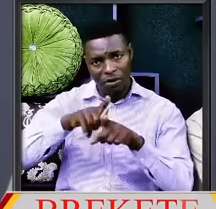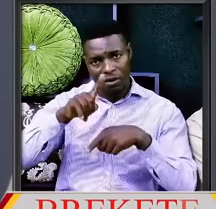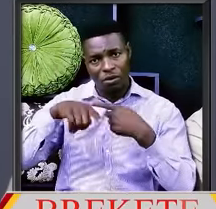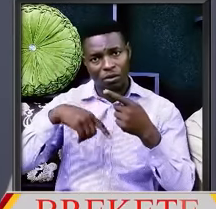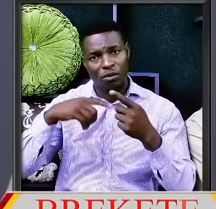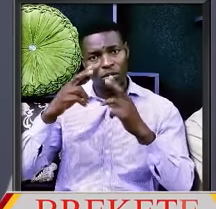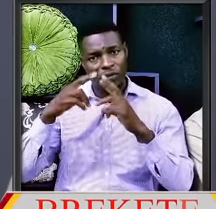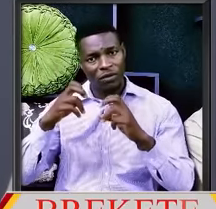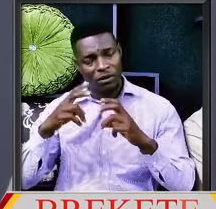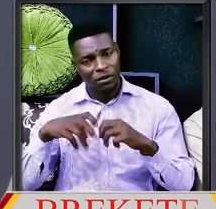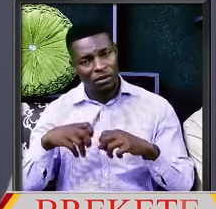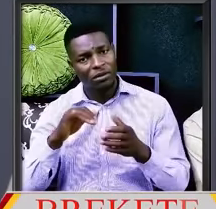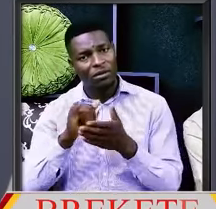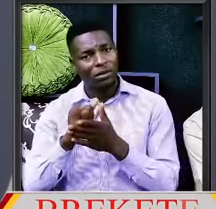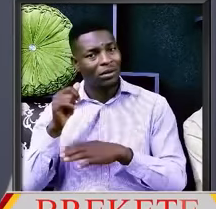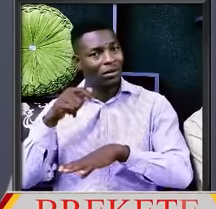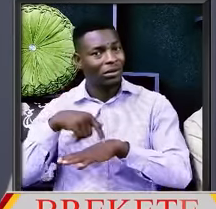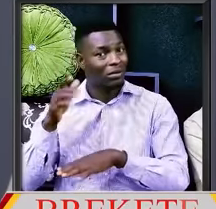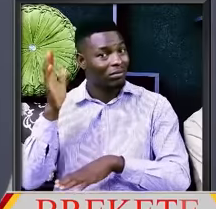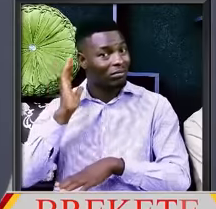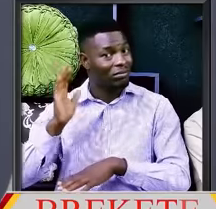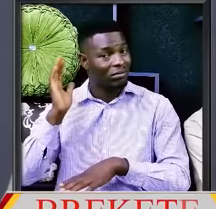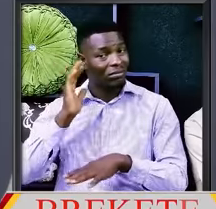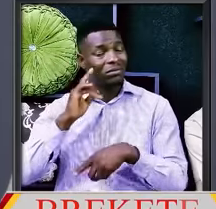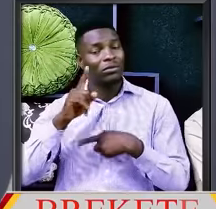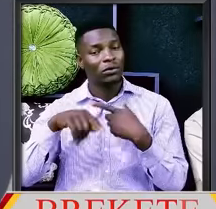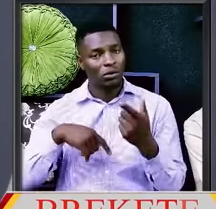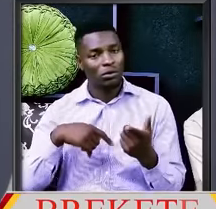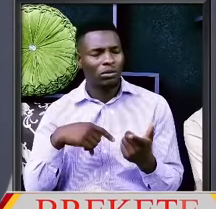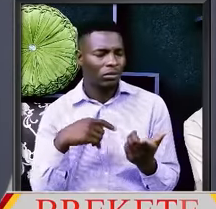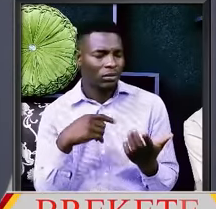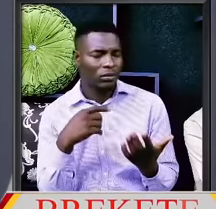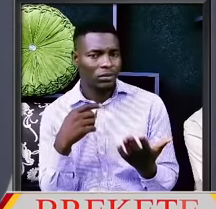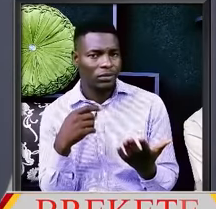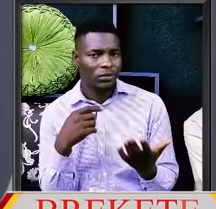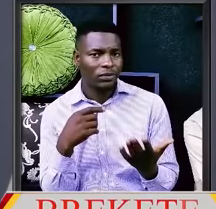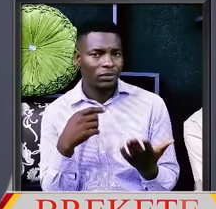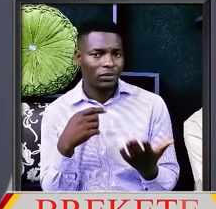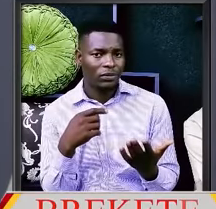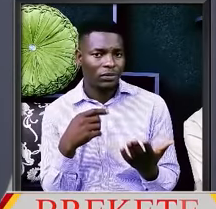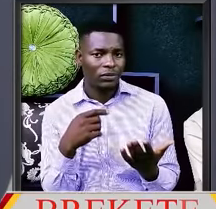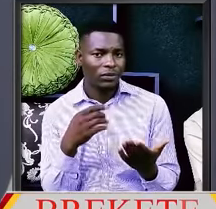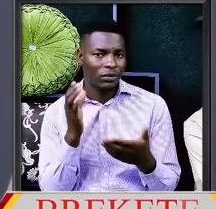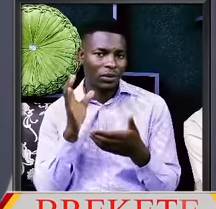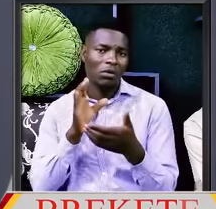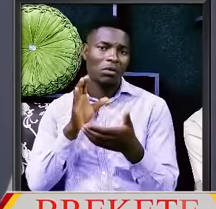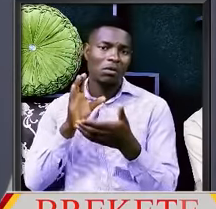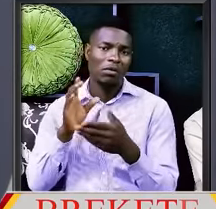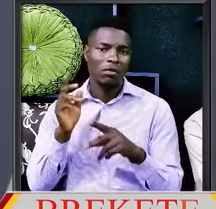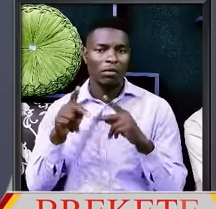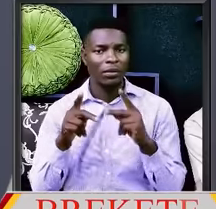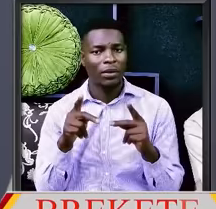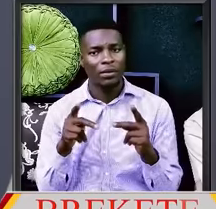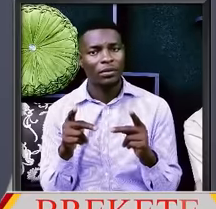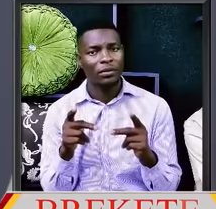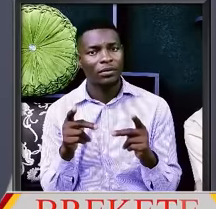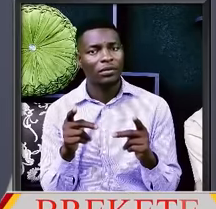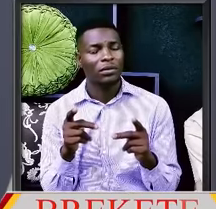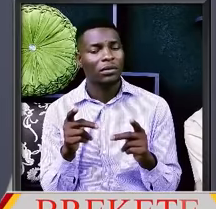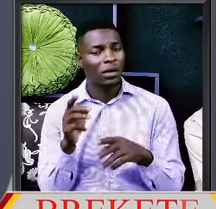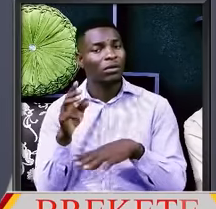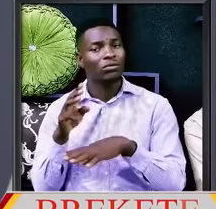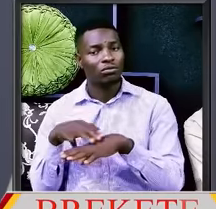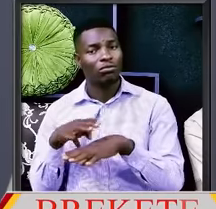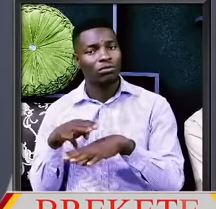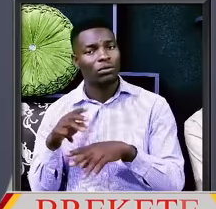village that time, so he can't go the land. Come go confront the people, come put palm front for their thing, they no go there,